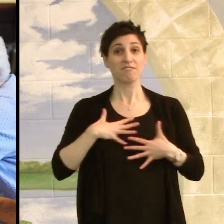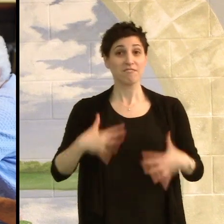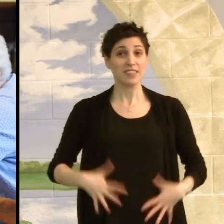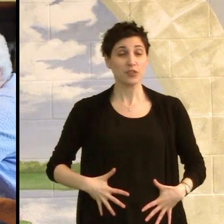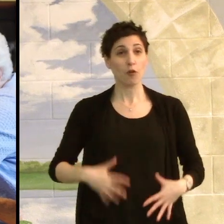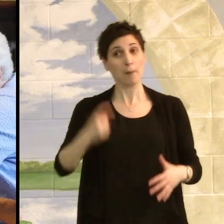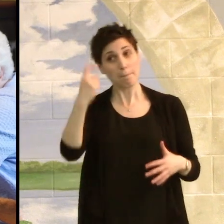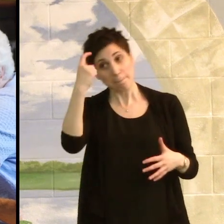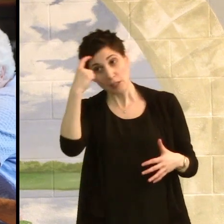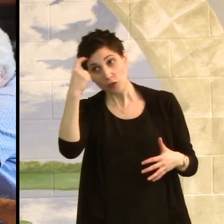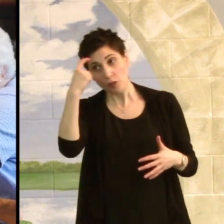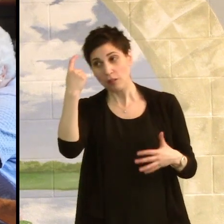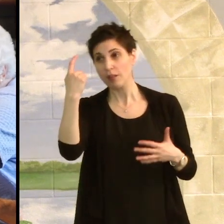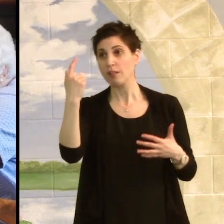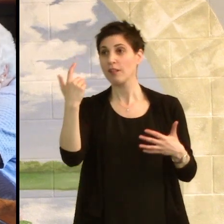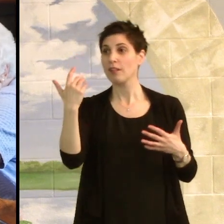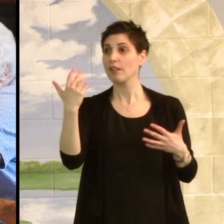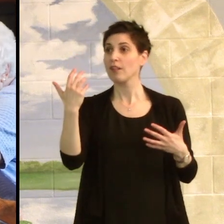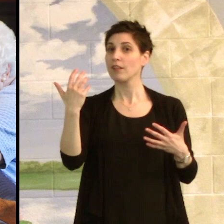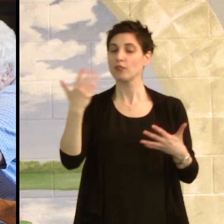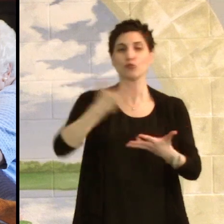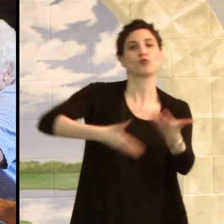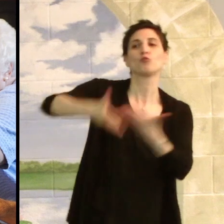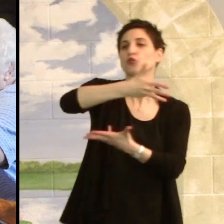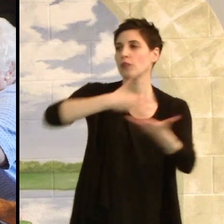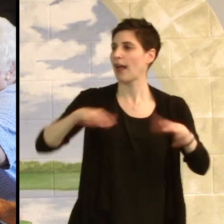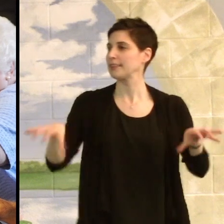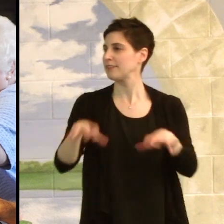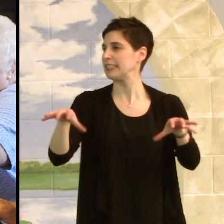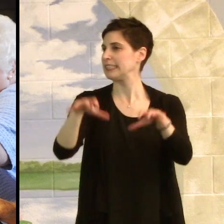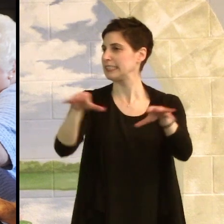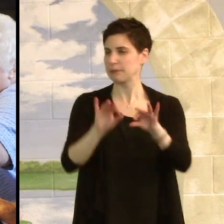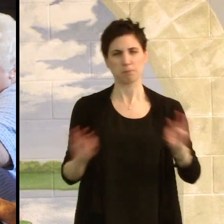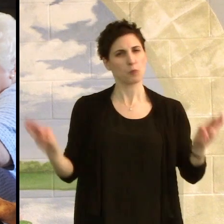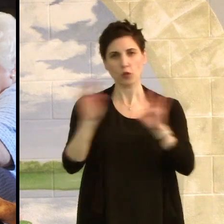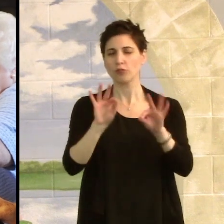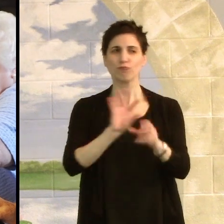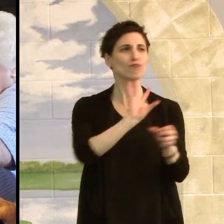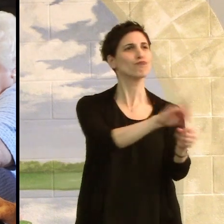physical, mental, and social activity can help.